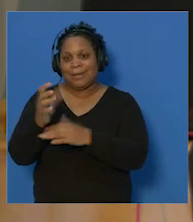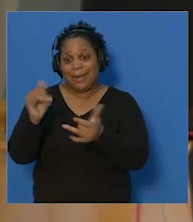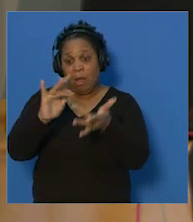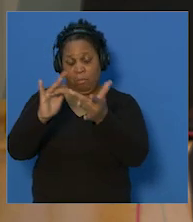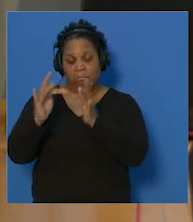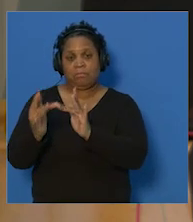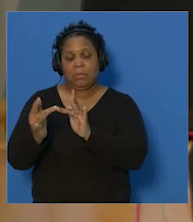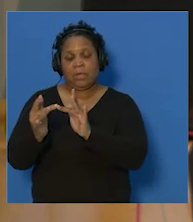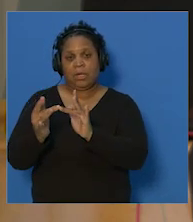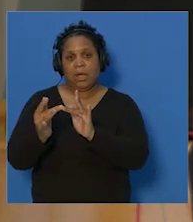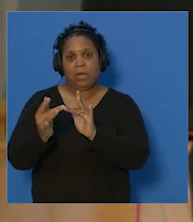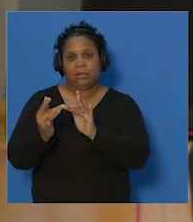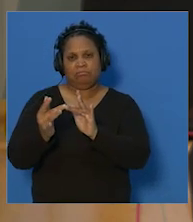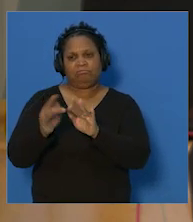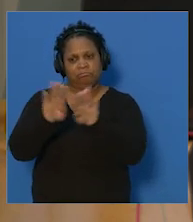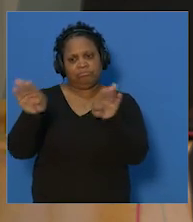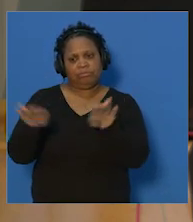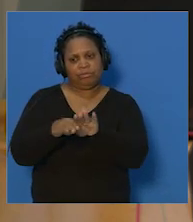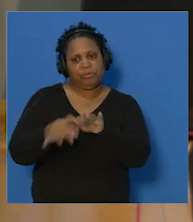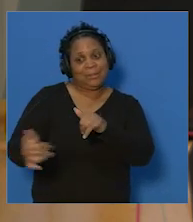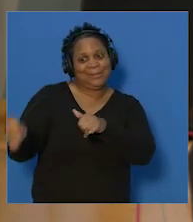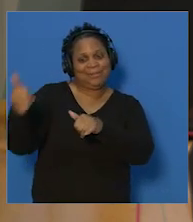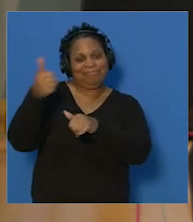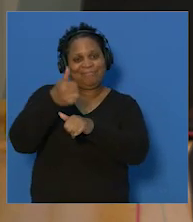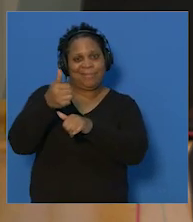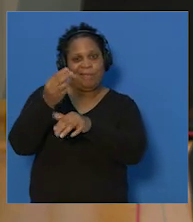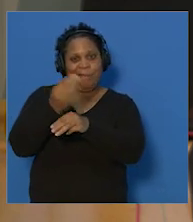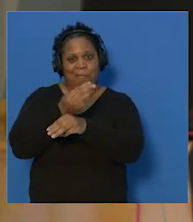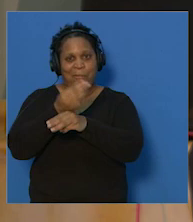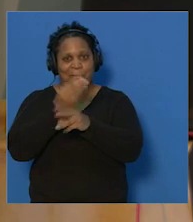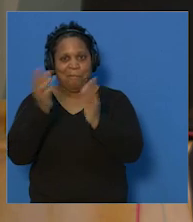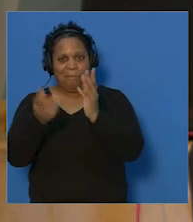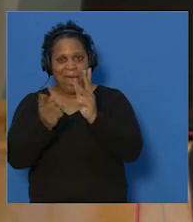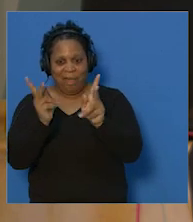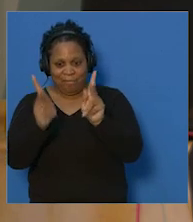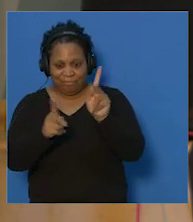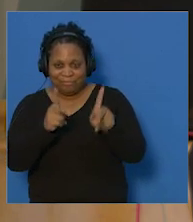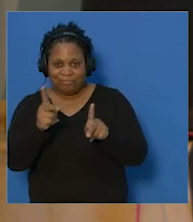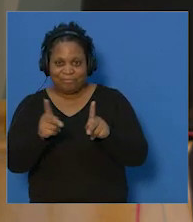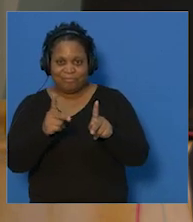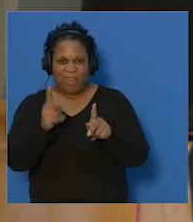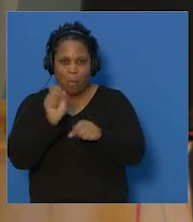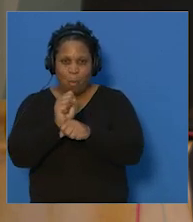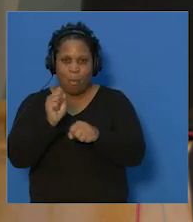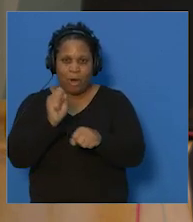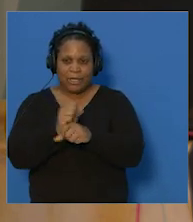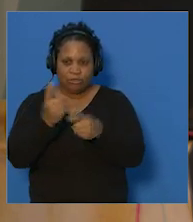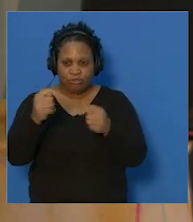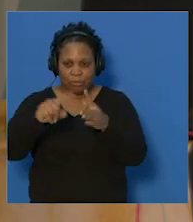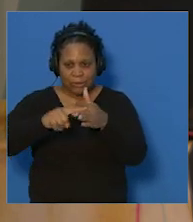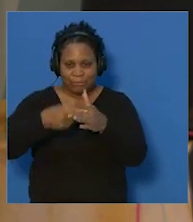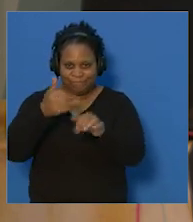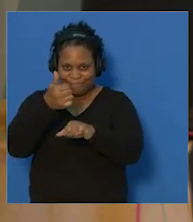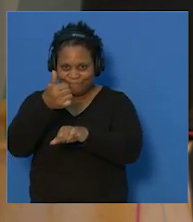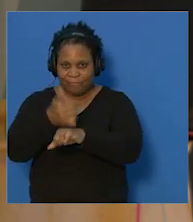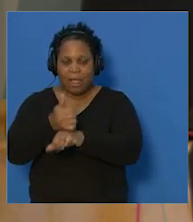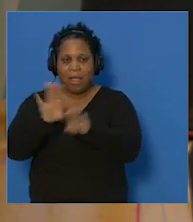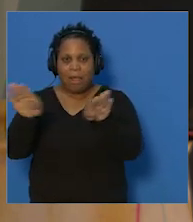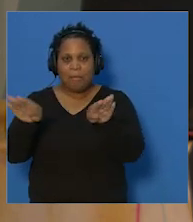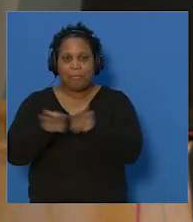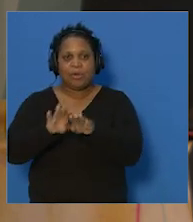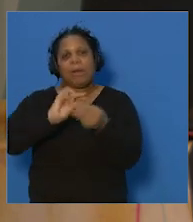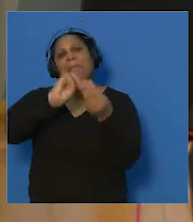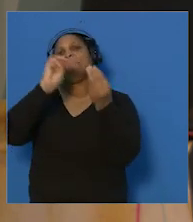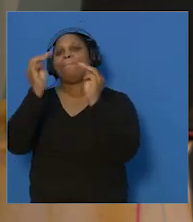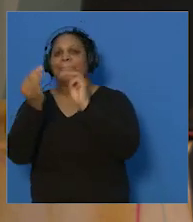online certain of Bermuda's top mathematicians and statisticians working to actually implement and input and Bermudianize, so